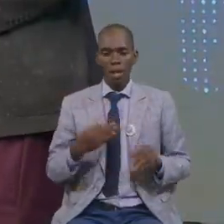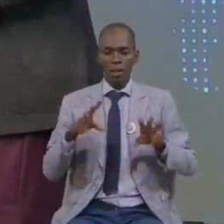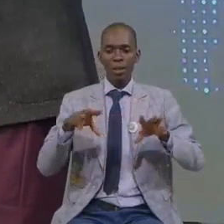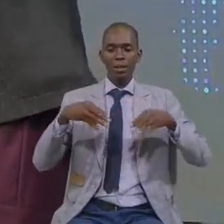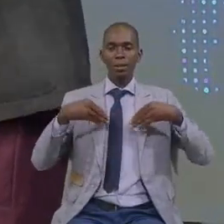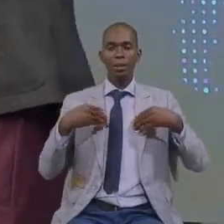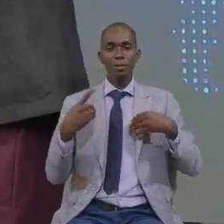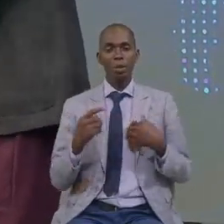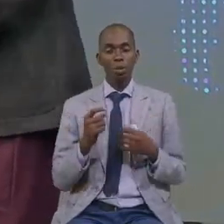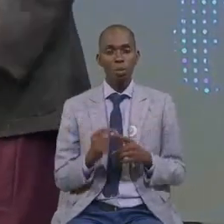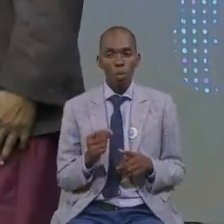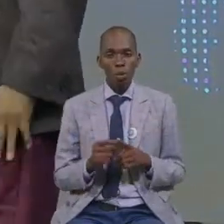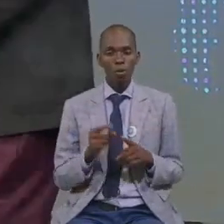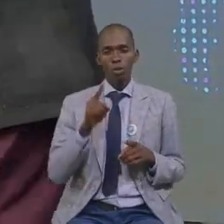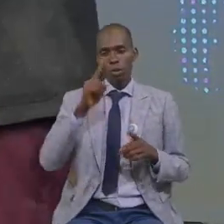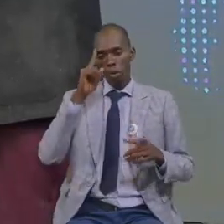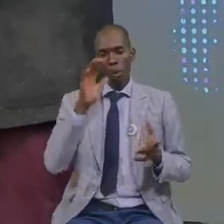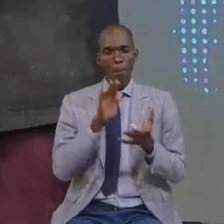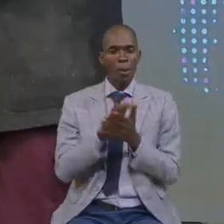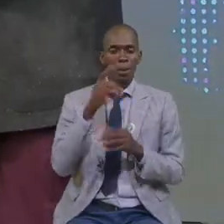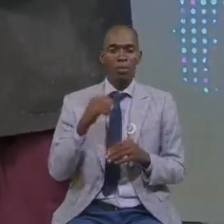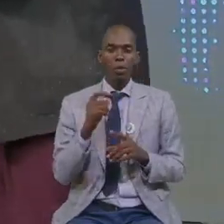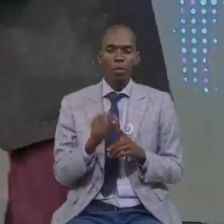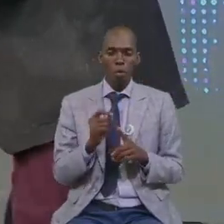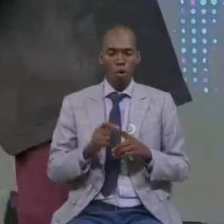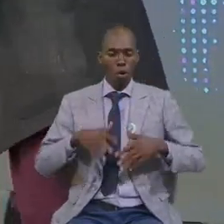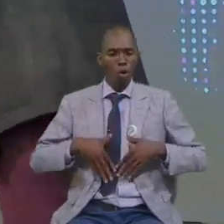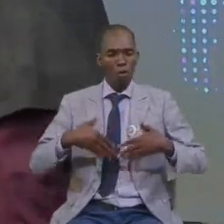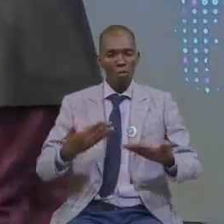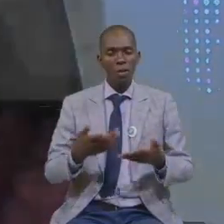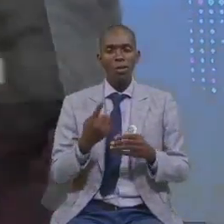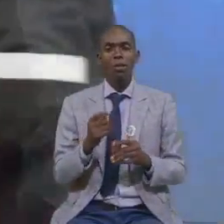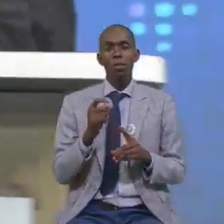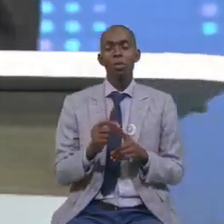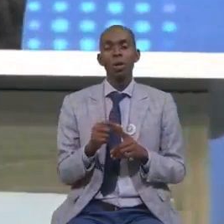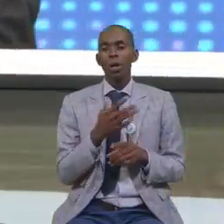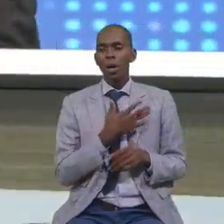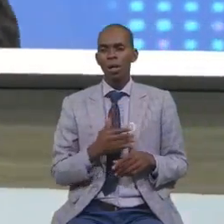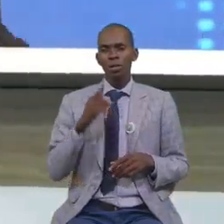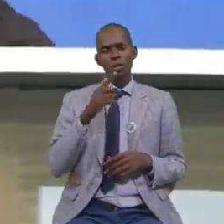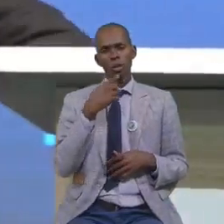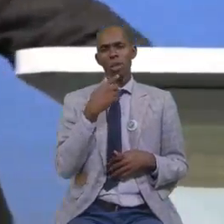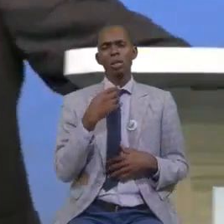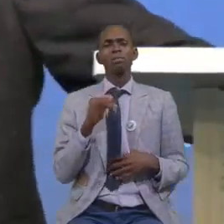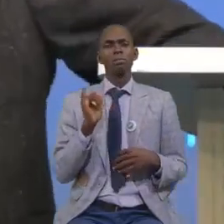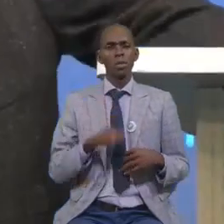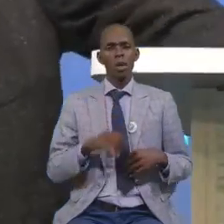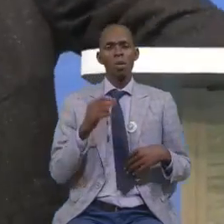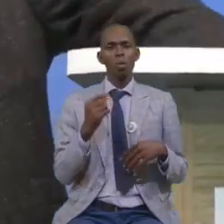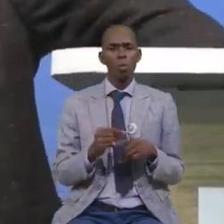word, believe the word, confess the word, and you say, that word